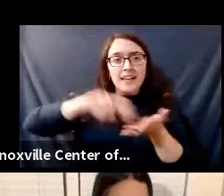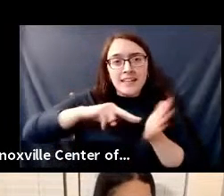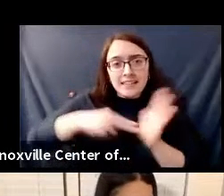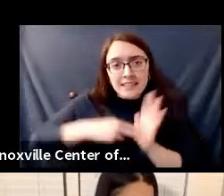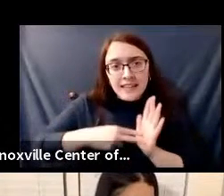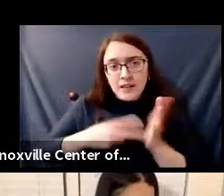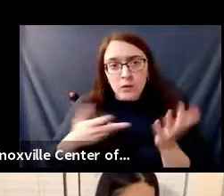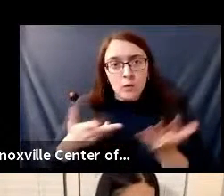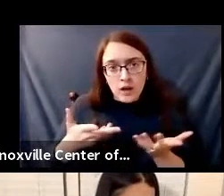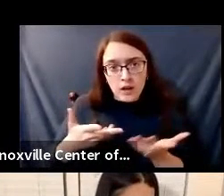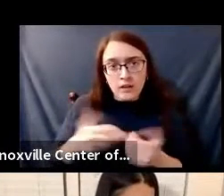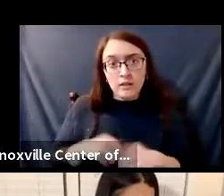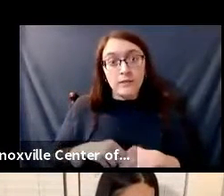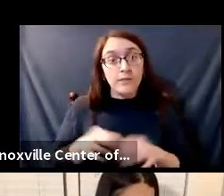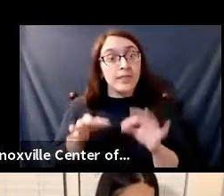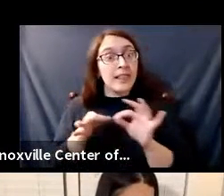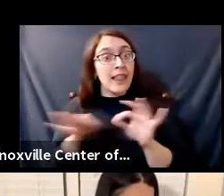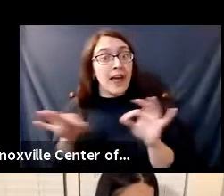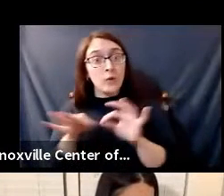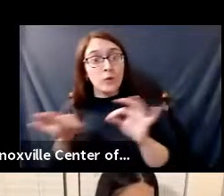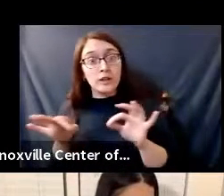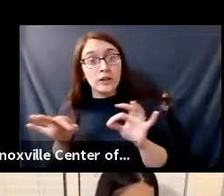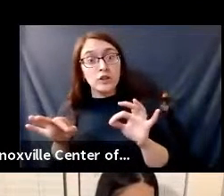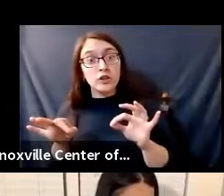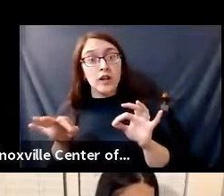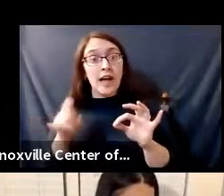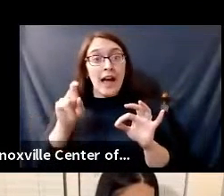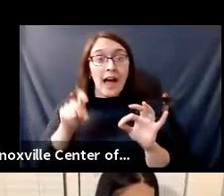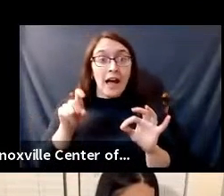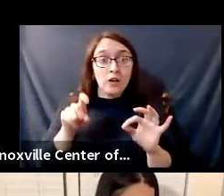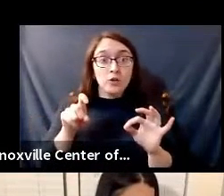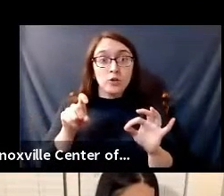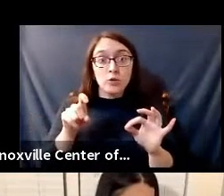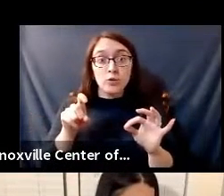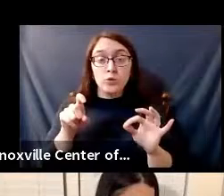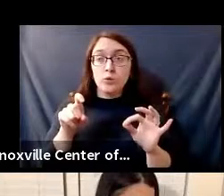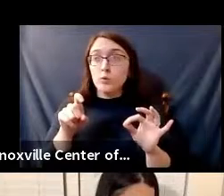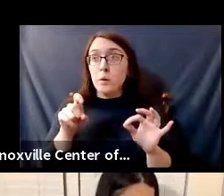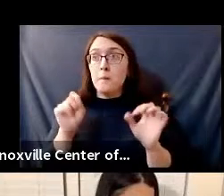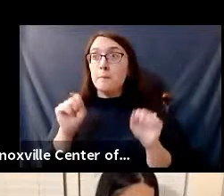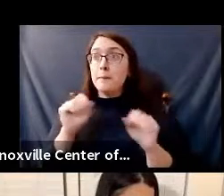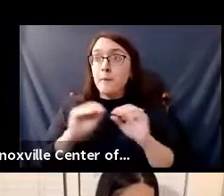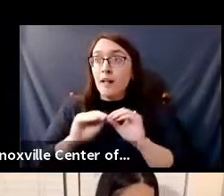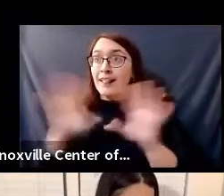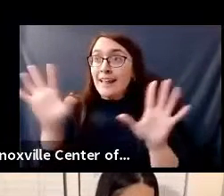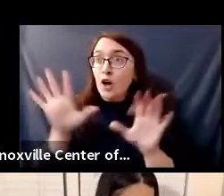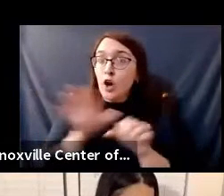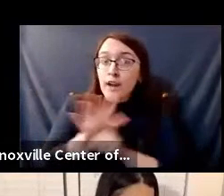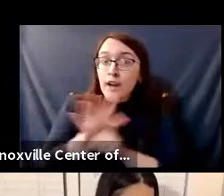the language can't be so nebulous that it's totally in the eye of the beholder.